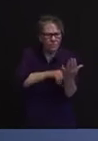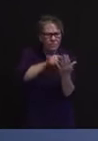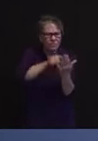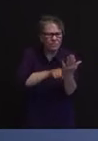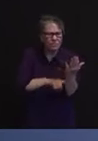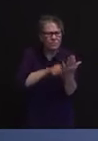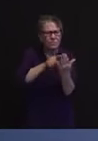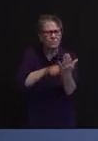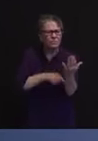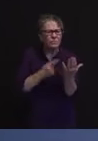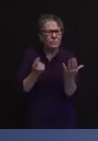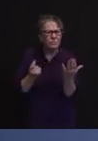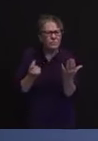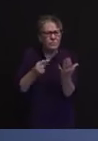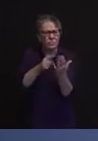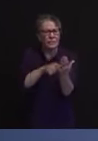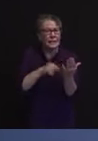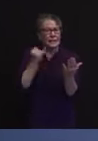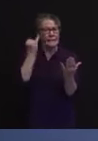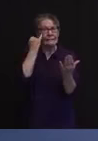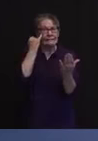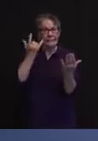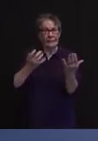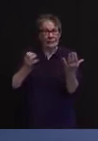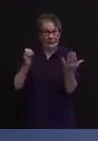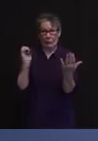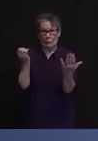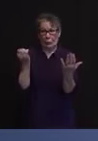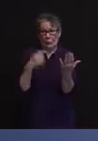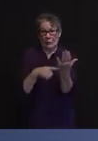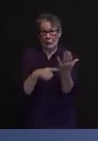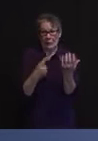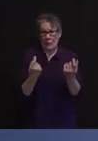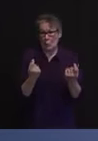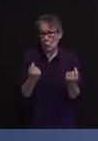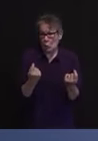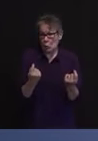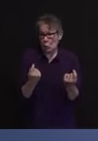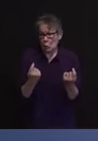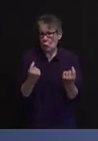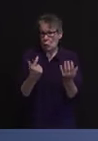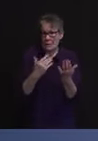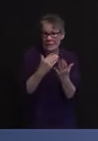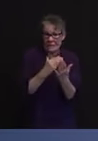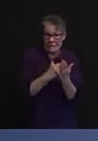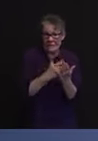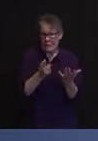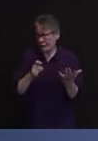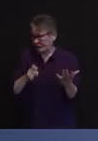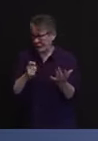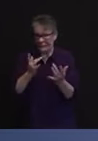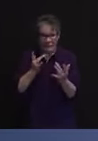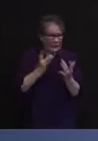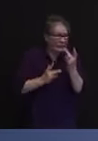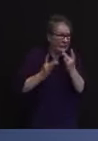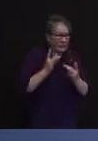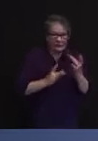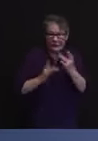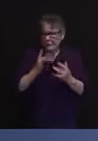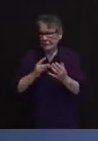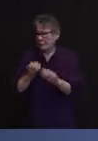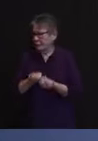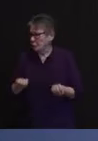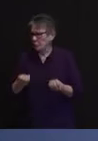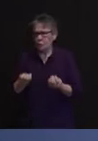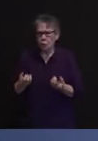creates demand for critical care resources that outstrips the supply. The model was